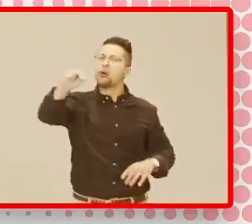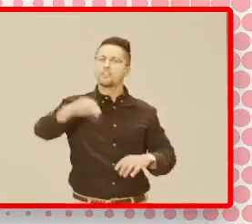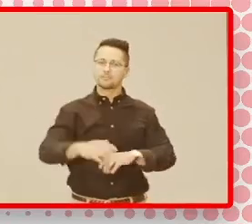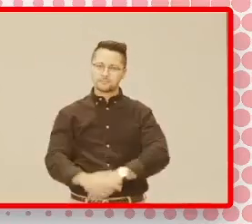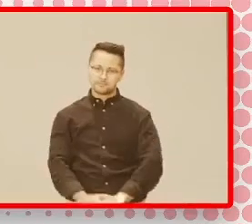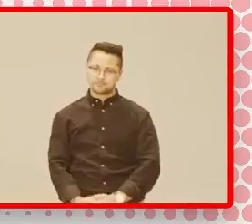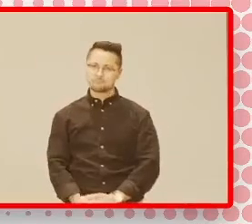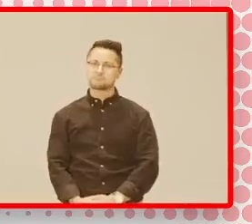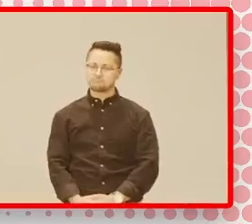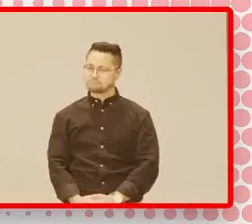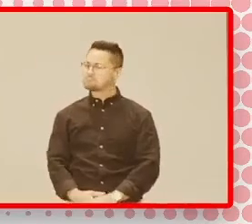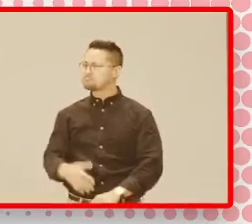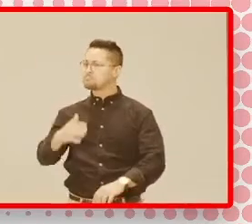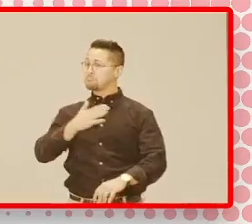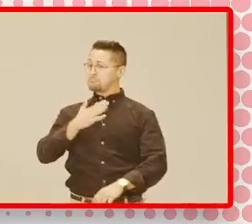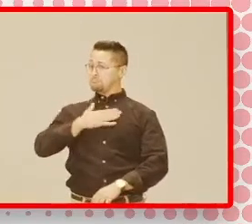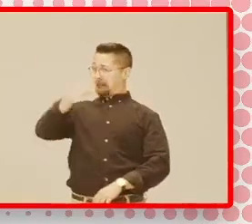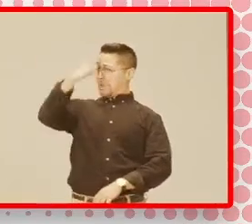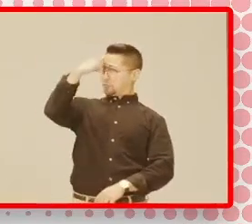My dream